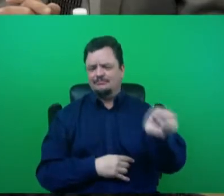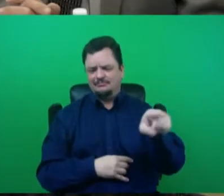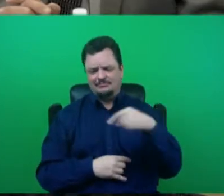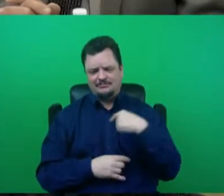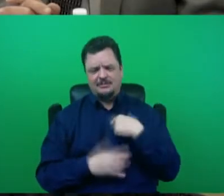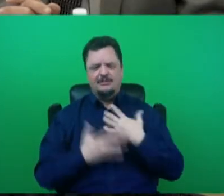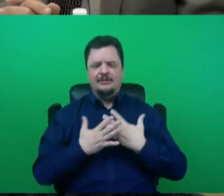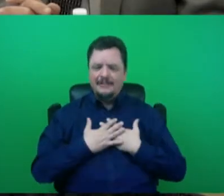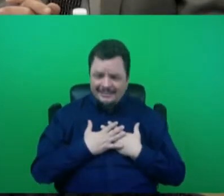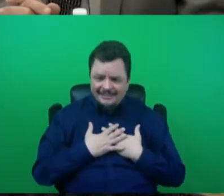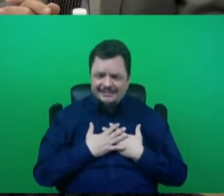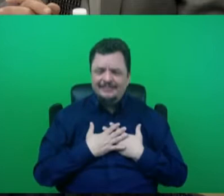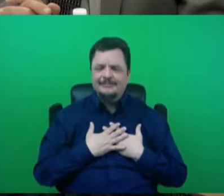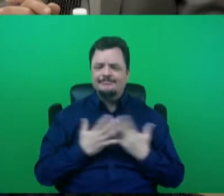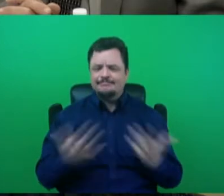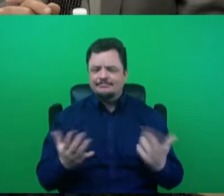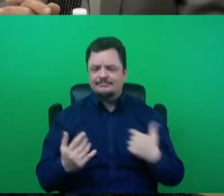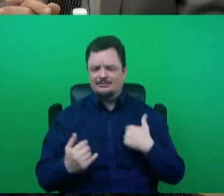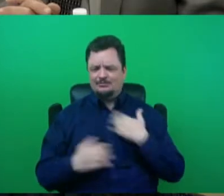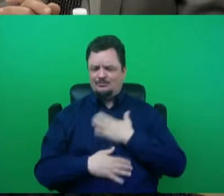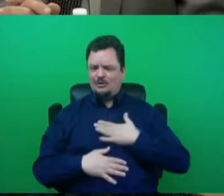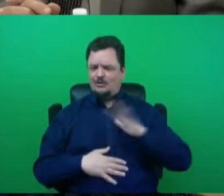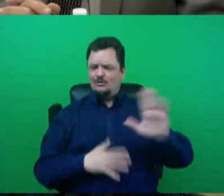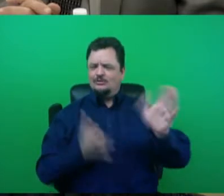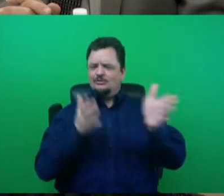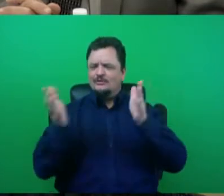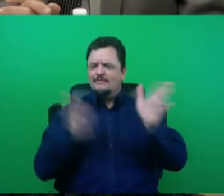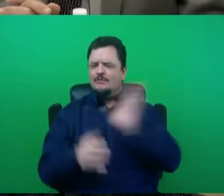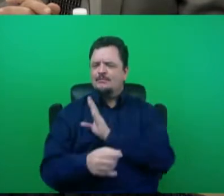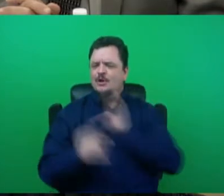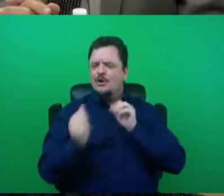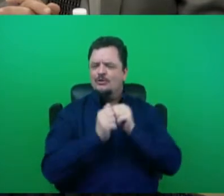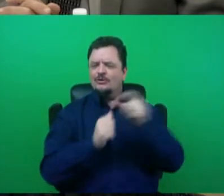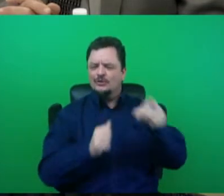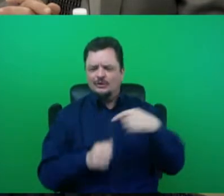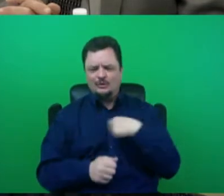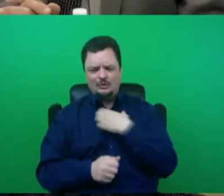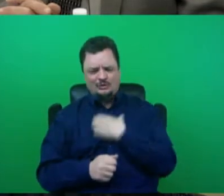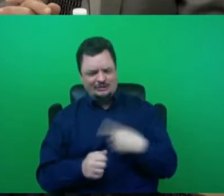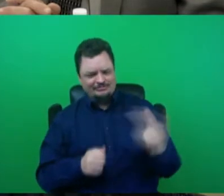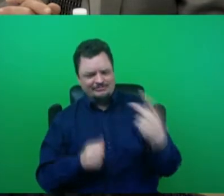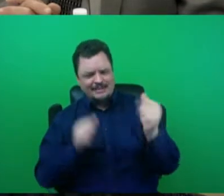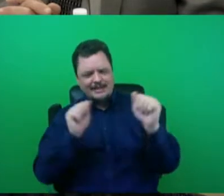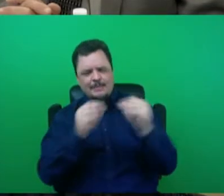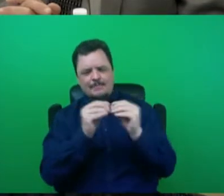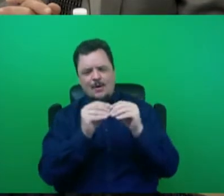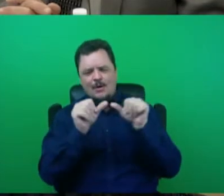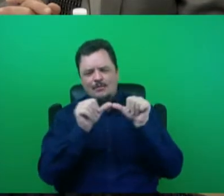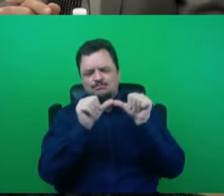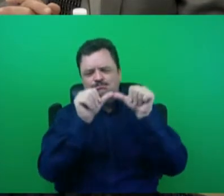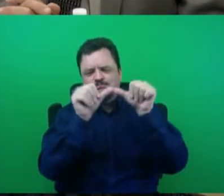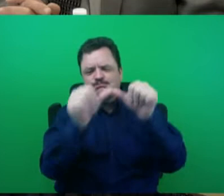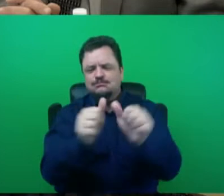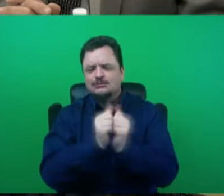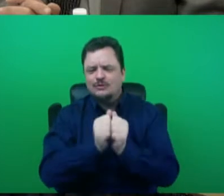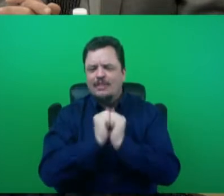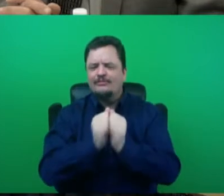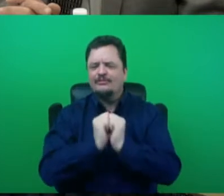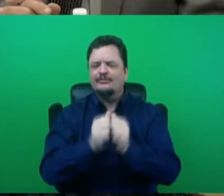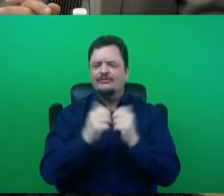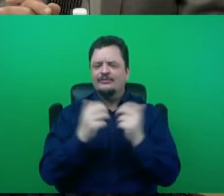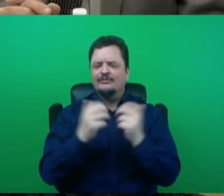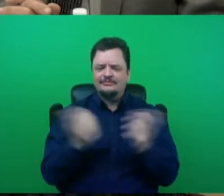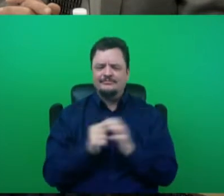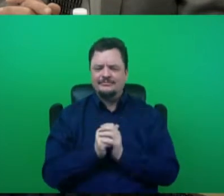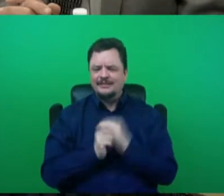think it's very clear to see that you're driven by what you think is right, and you're